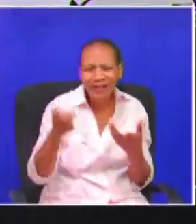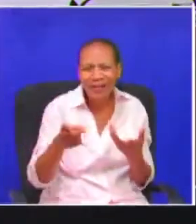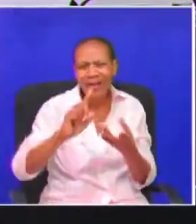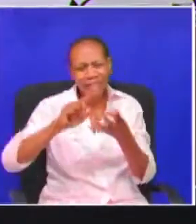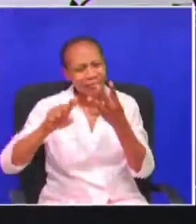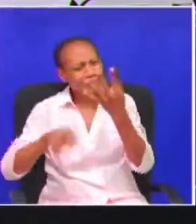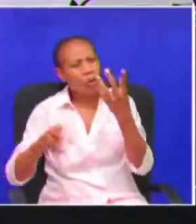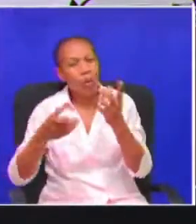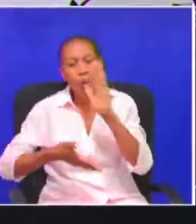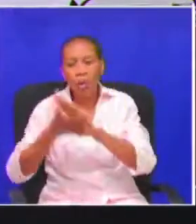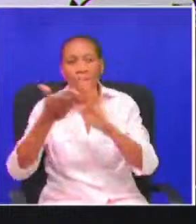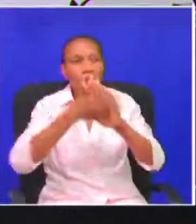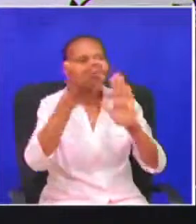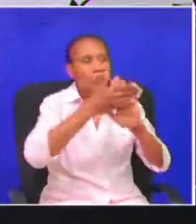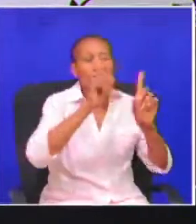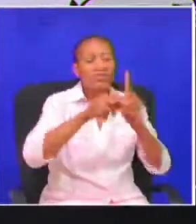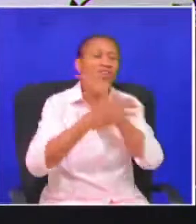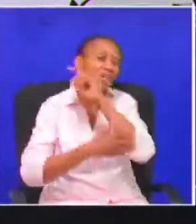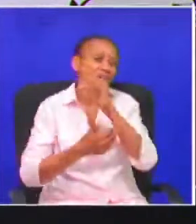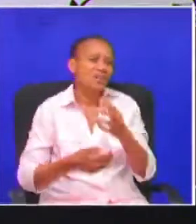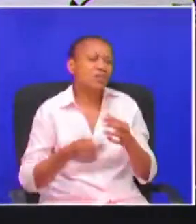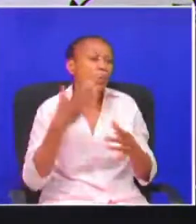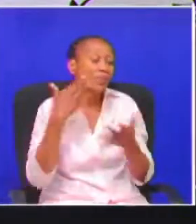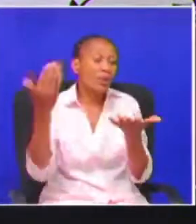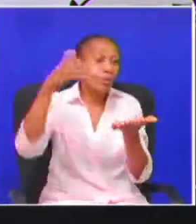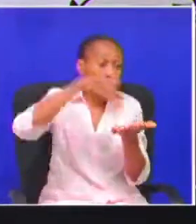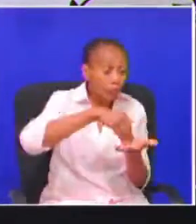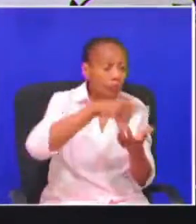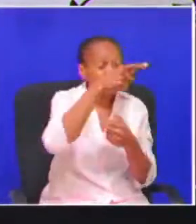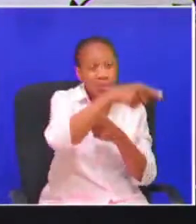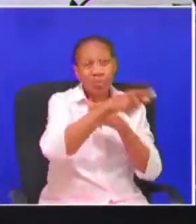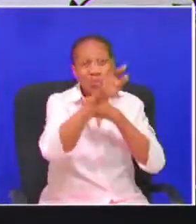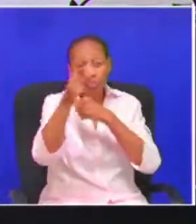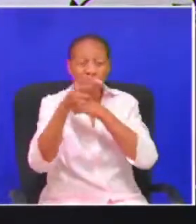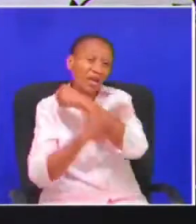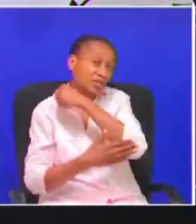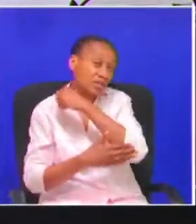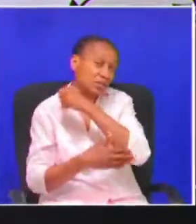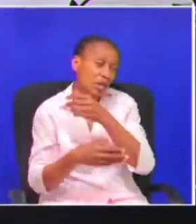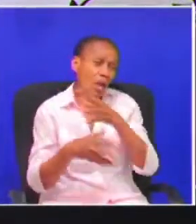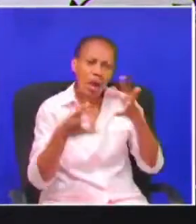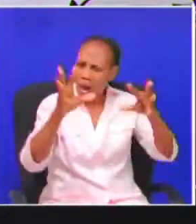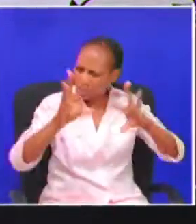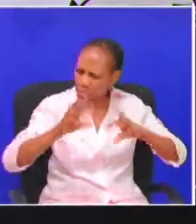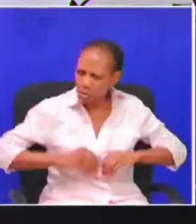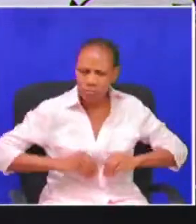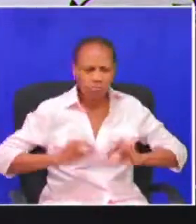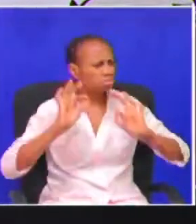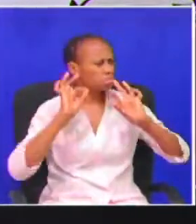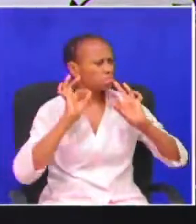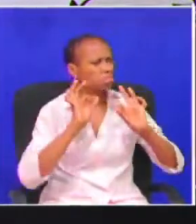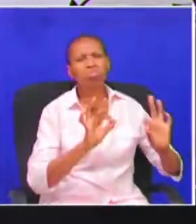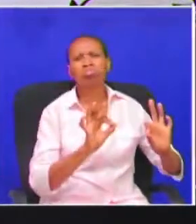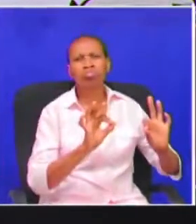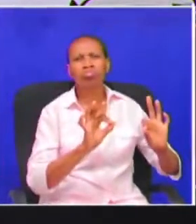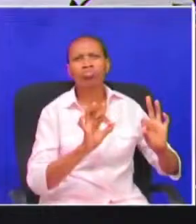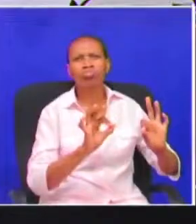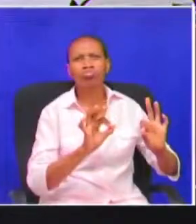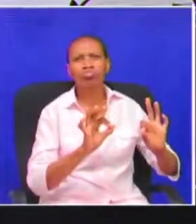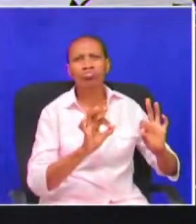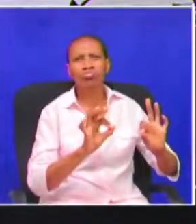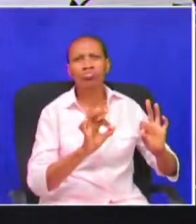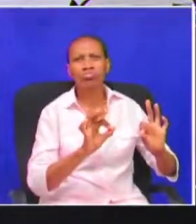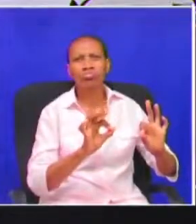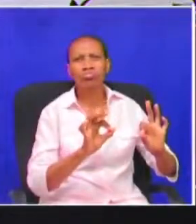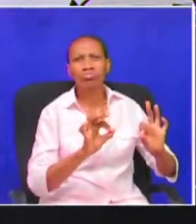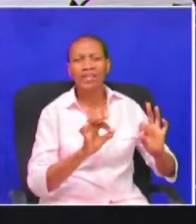our continent but globally, they were well received, well treated. And it is a real blight on the character